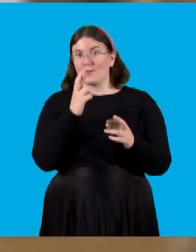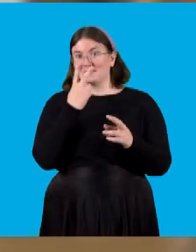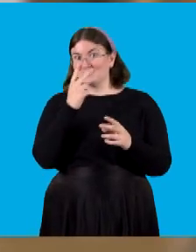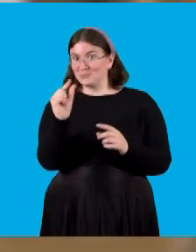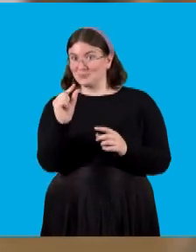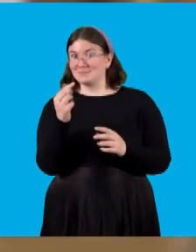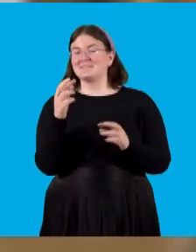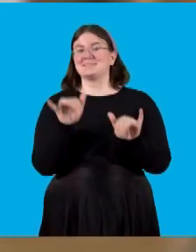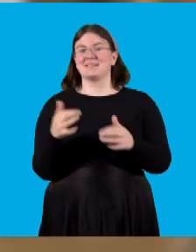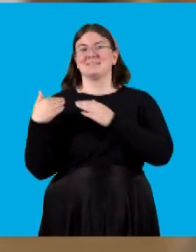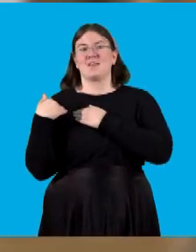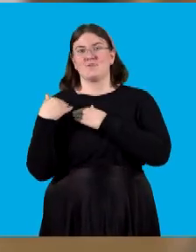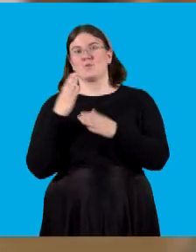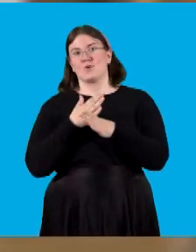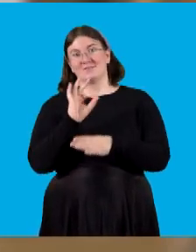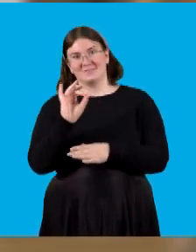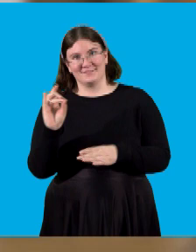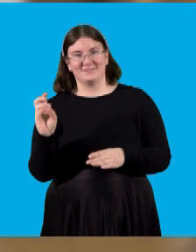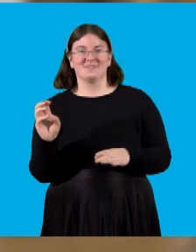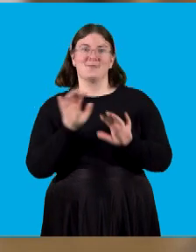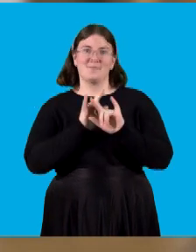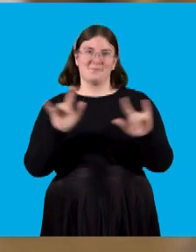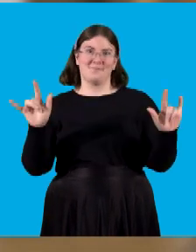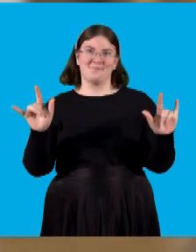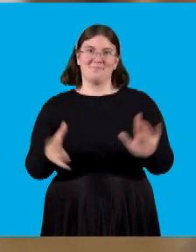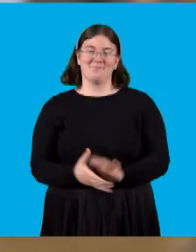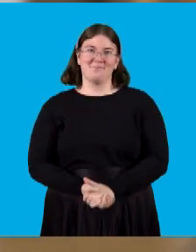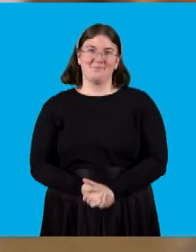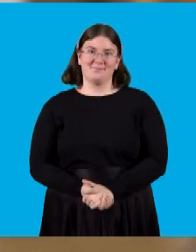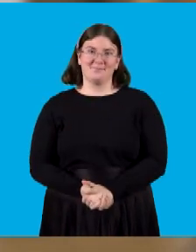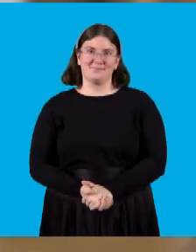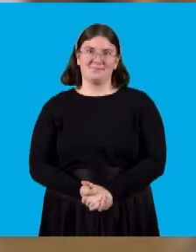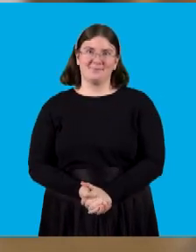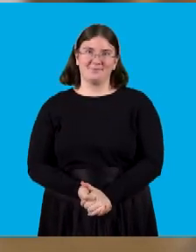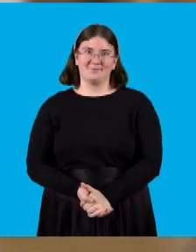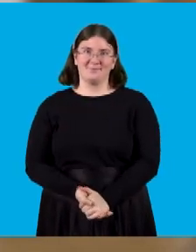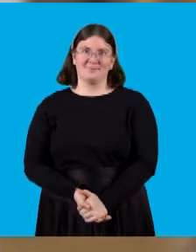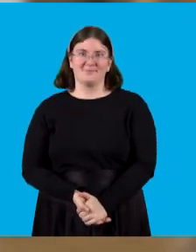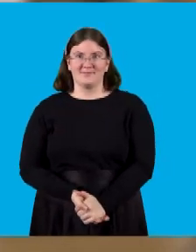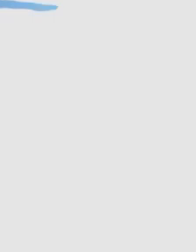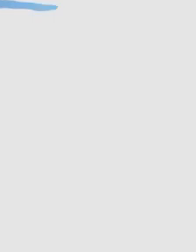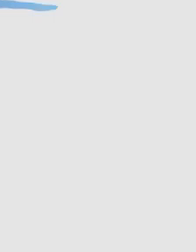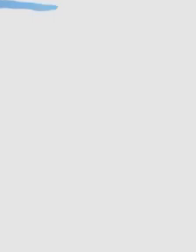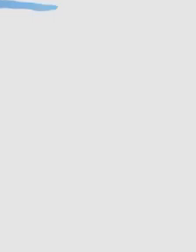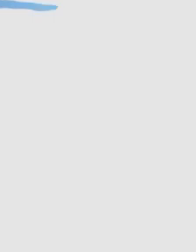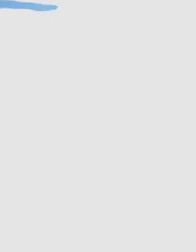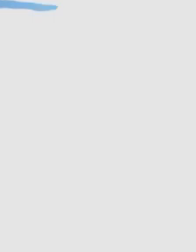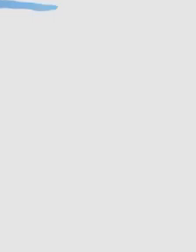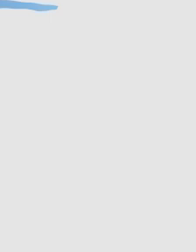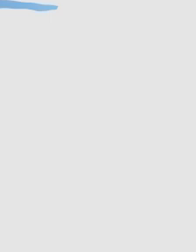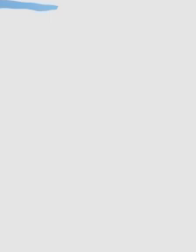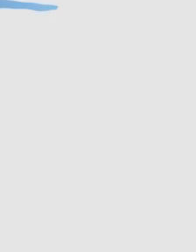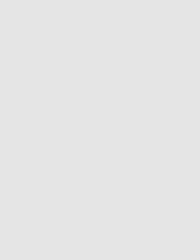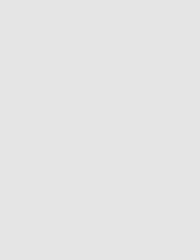today. Hope to see you next time. Remember to stay safe and to work every day. Goodbye.